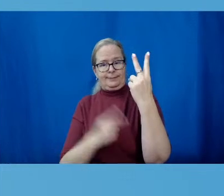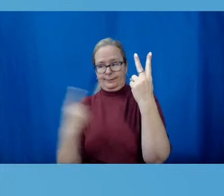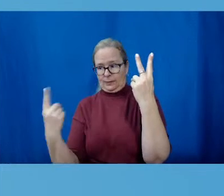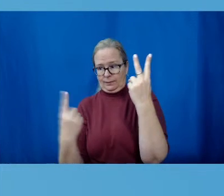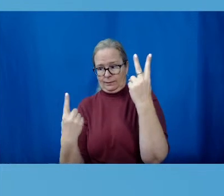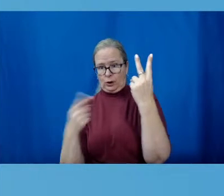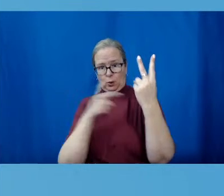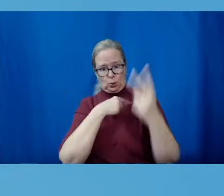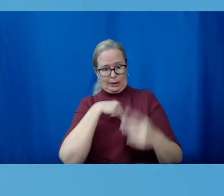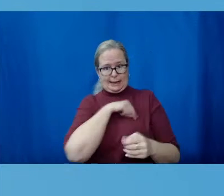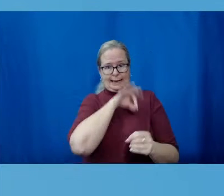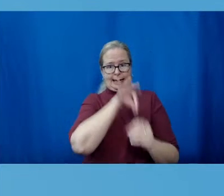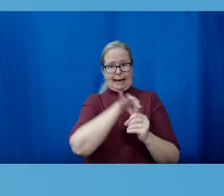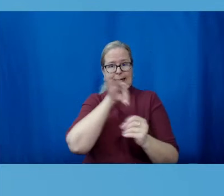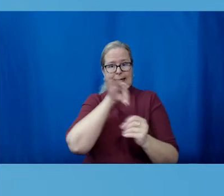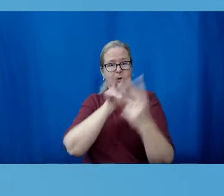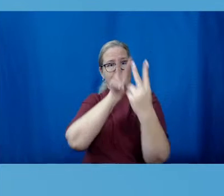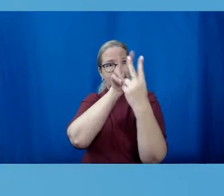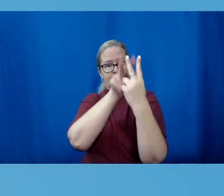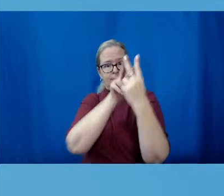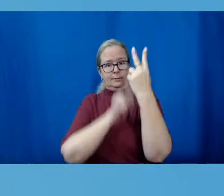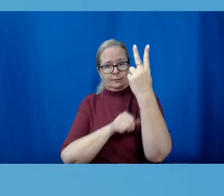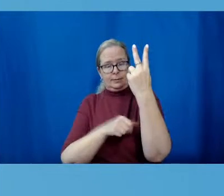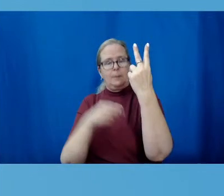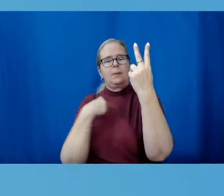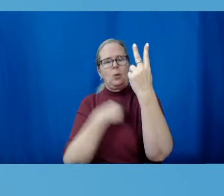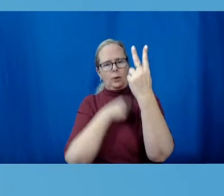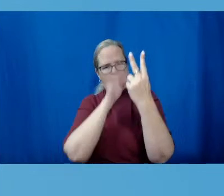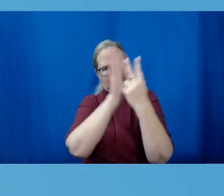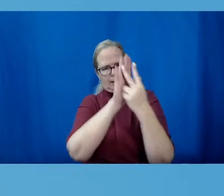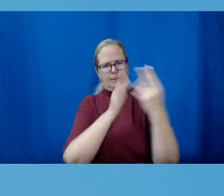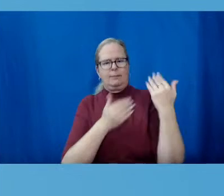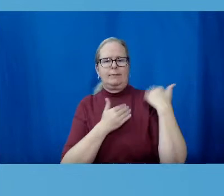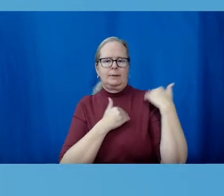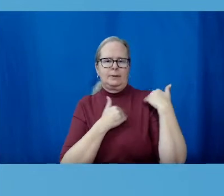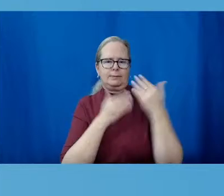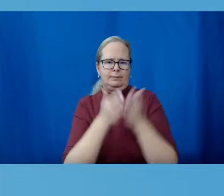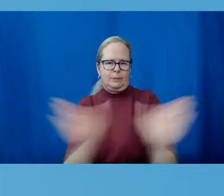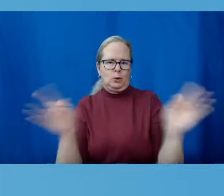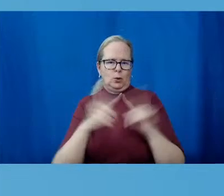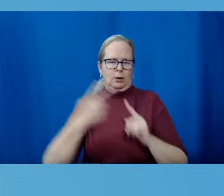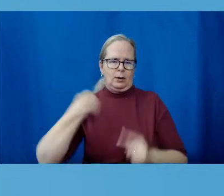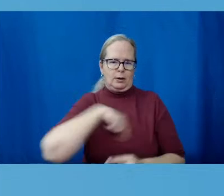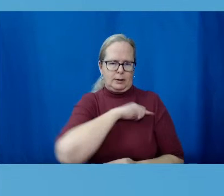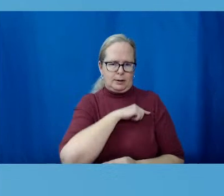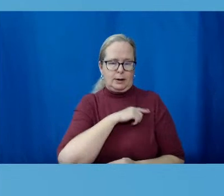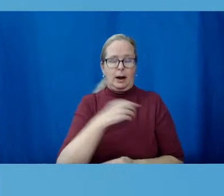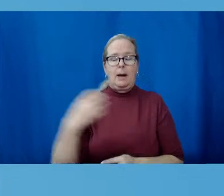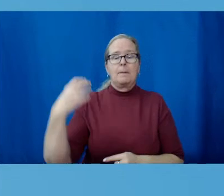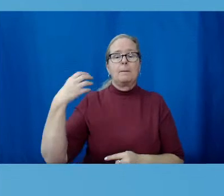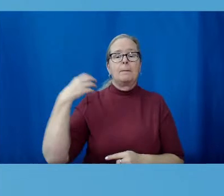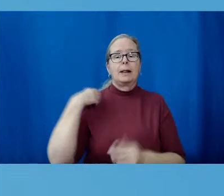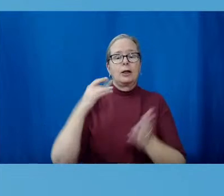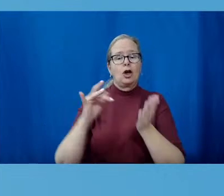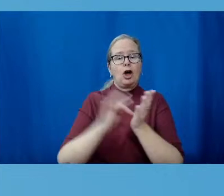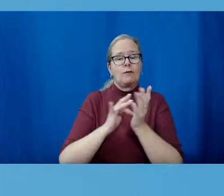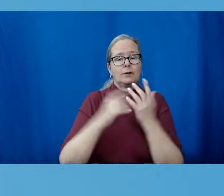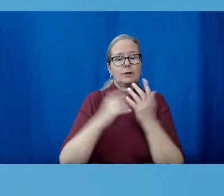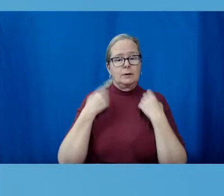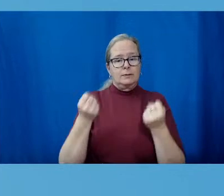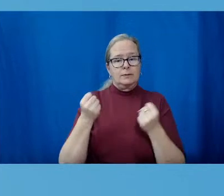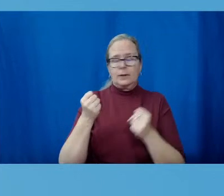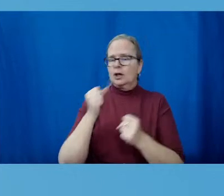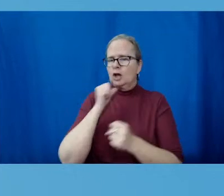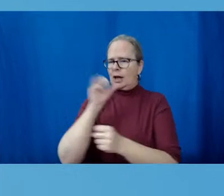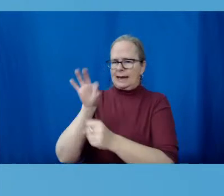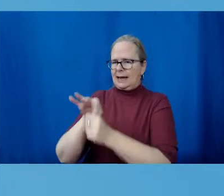directly accountable to Albertans. Now, why does she appear at the press conferences? I think it's part of scientific briefings, and she wouldn't